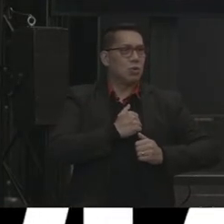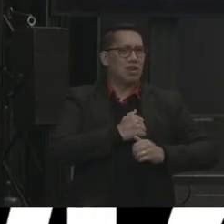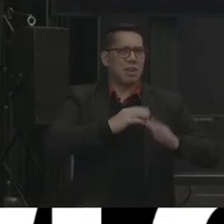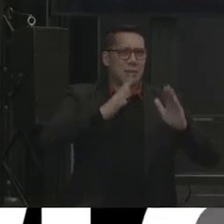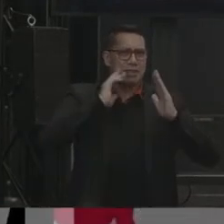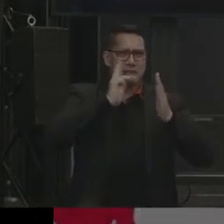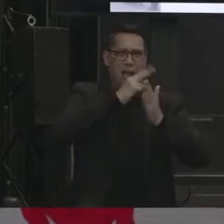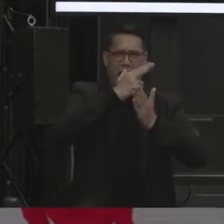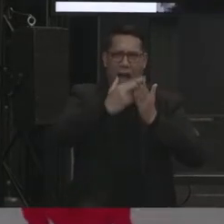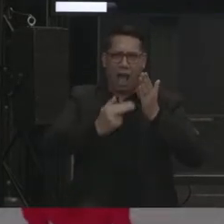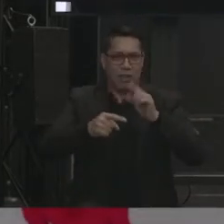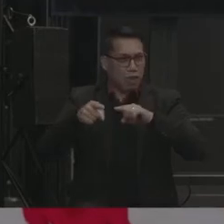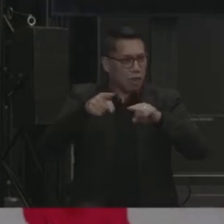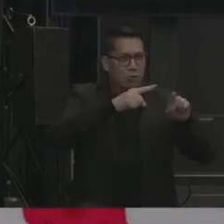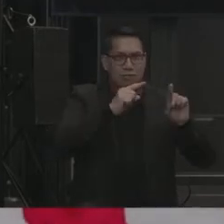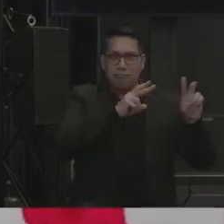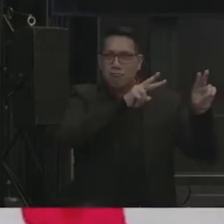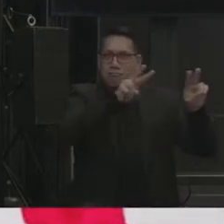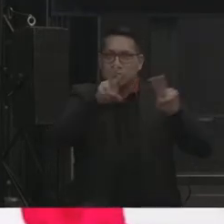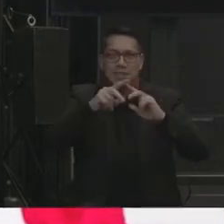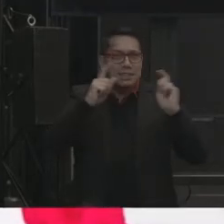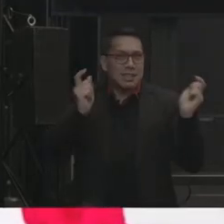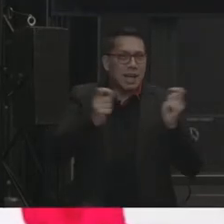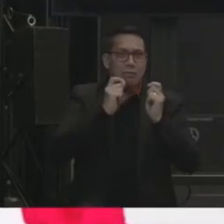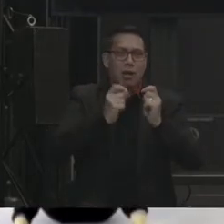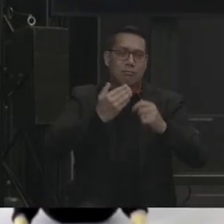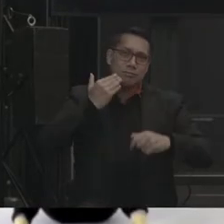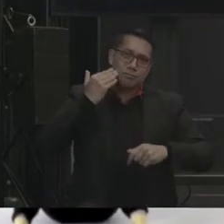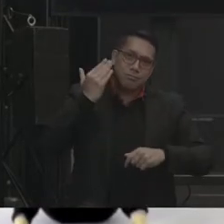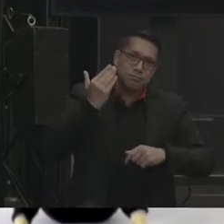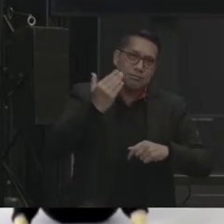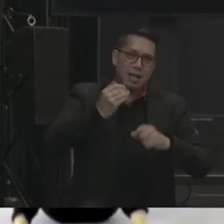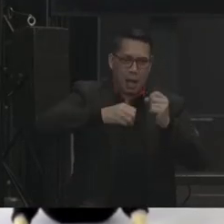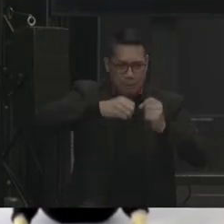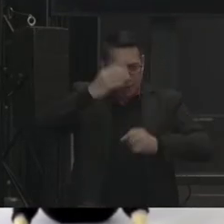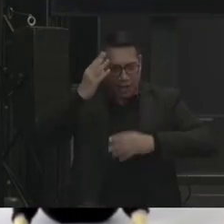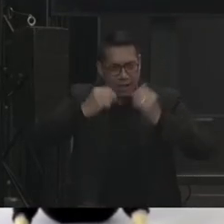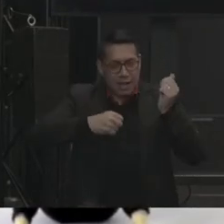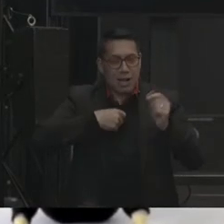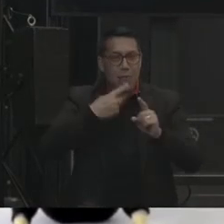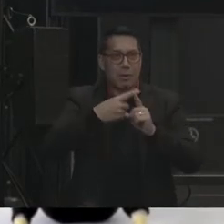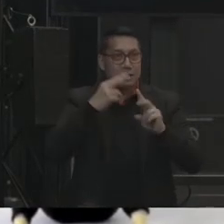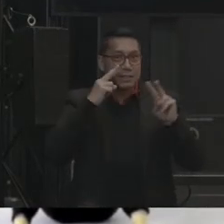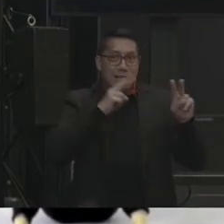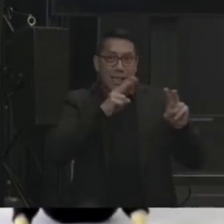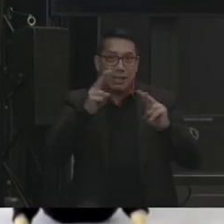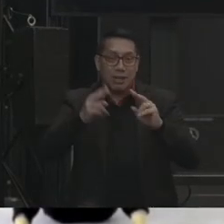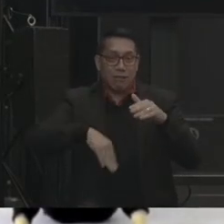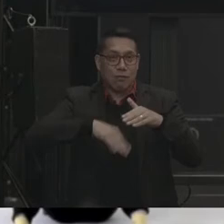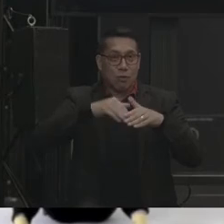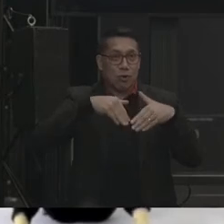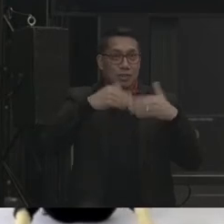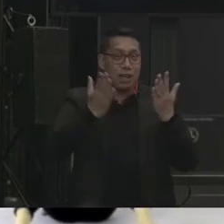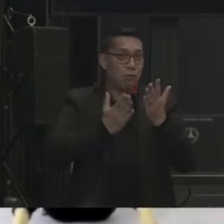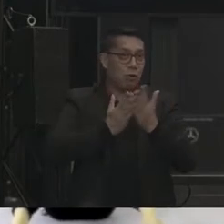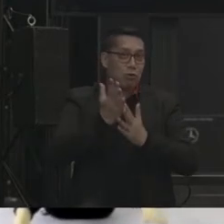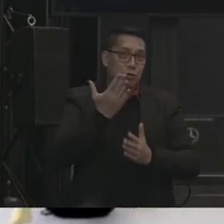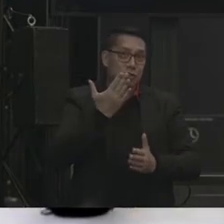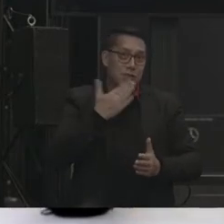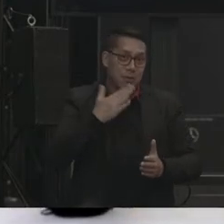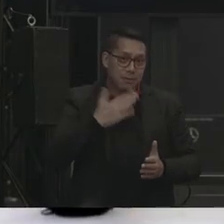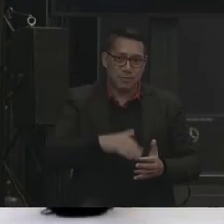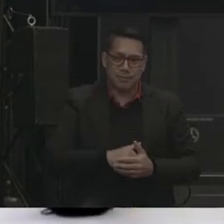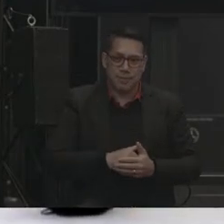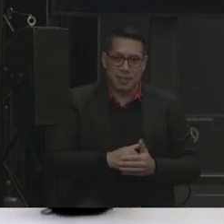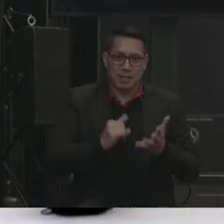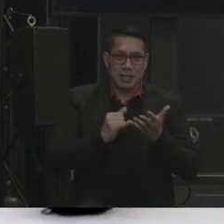that we're here to celebrate, talk about, unpack, and see all day, all summer.